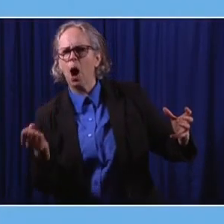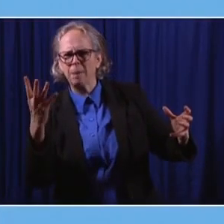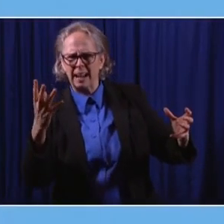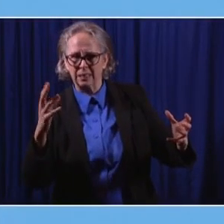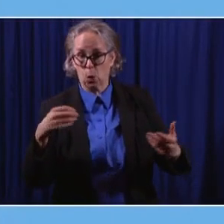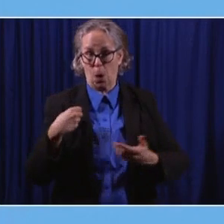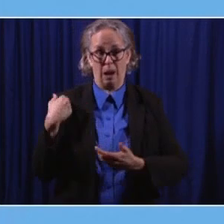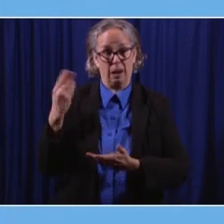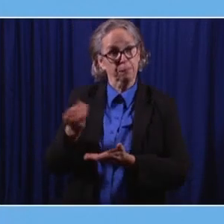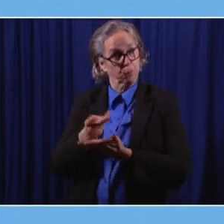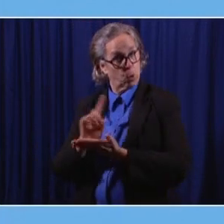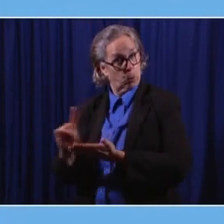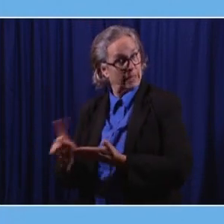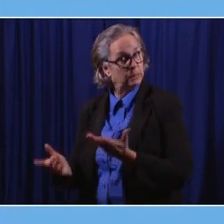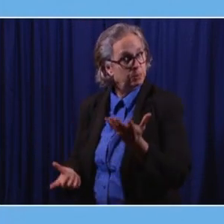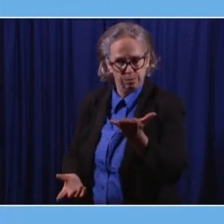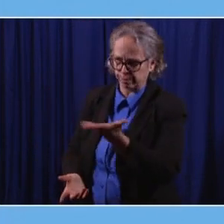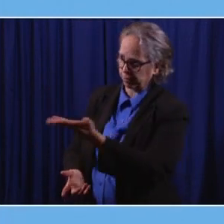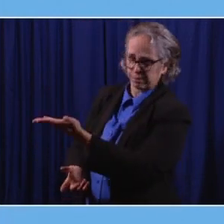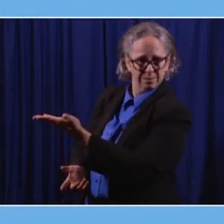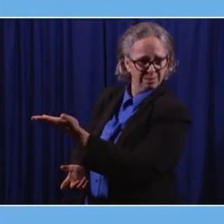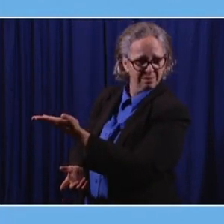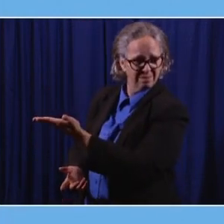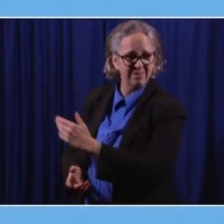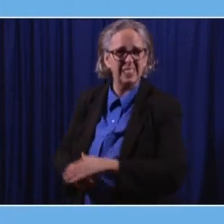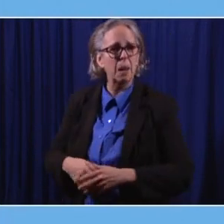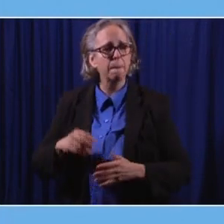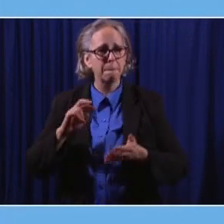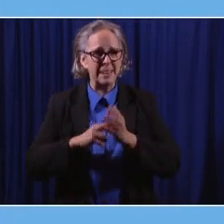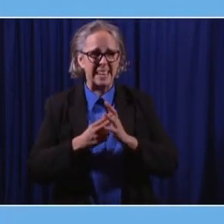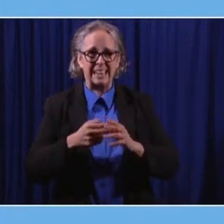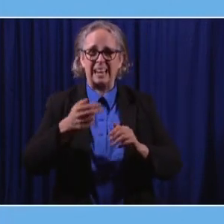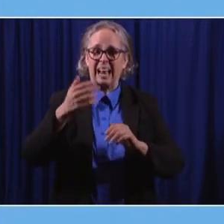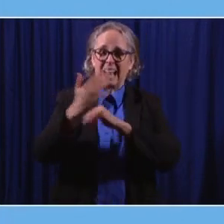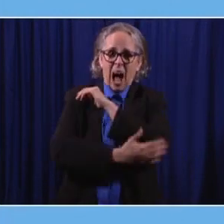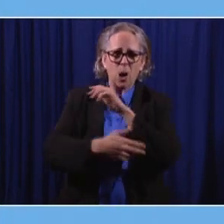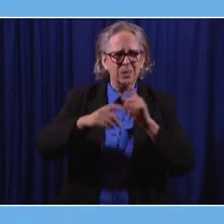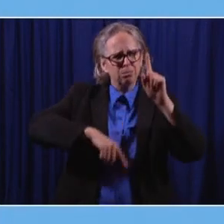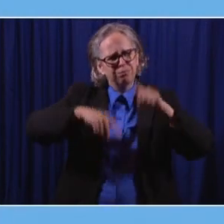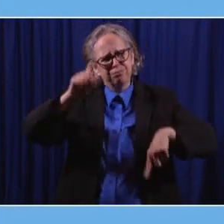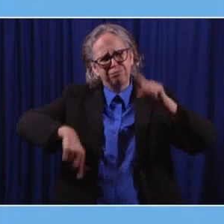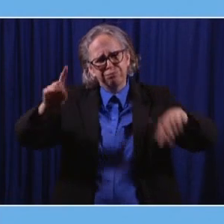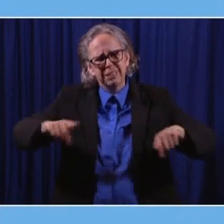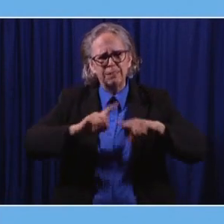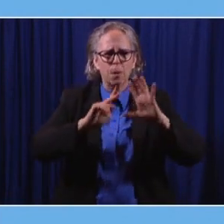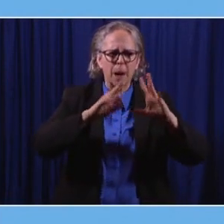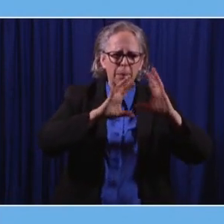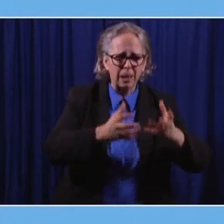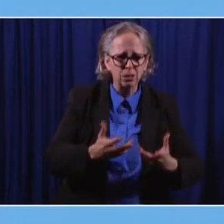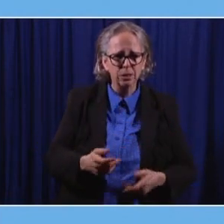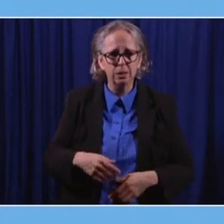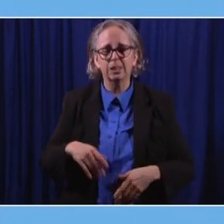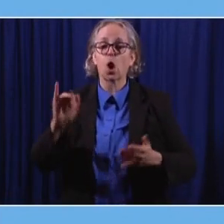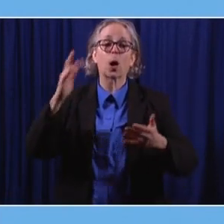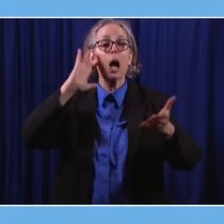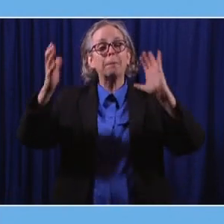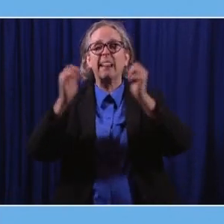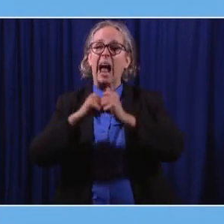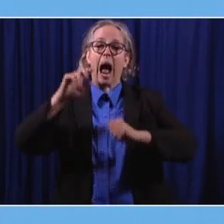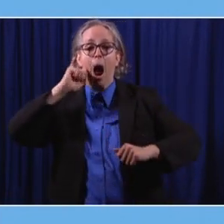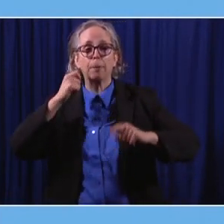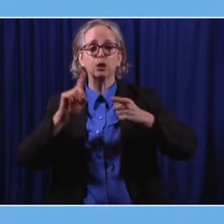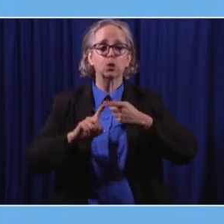This allows us to compare counties with different population sizes so that it's an apples to apples comparison. This is why, for